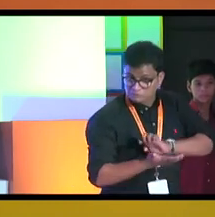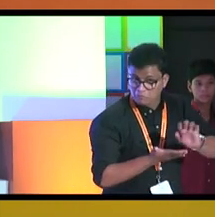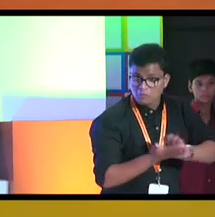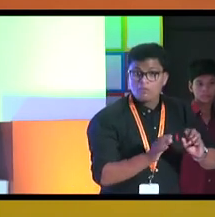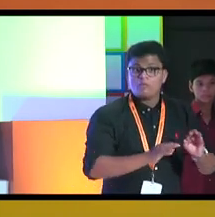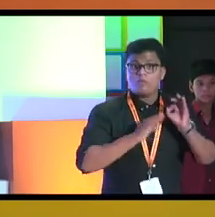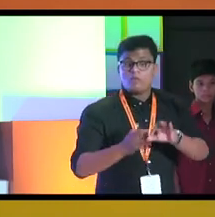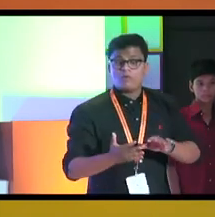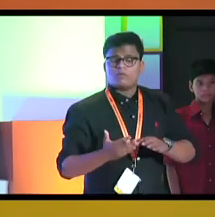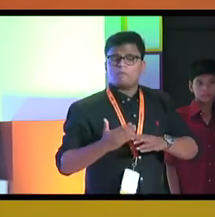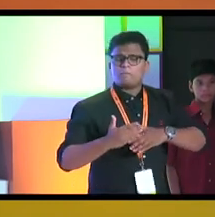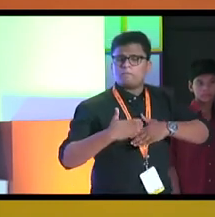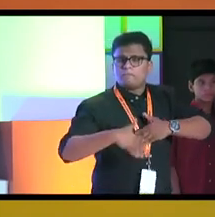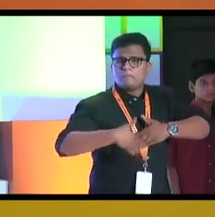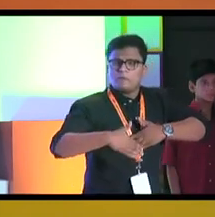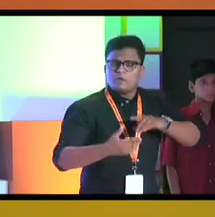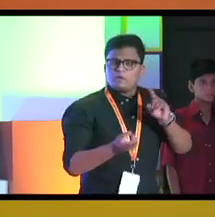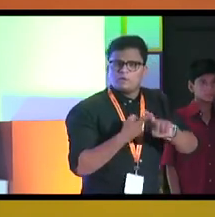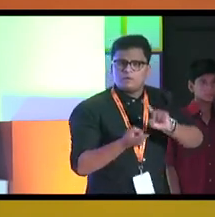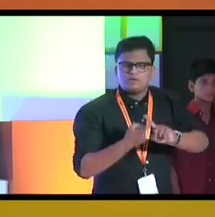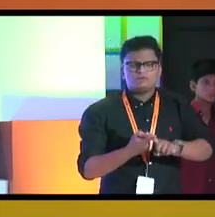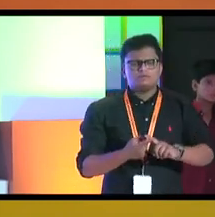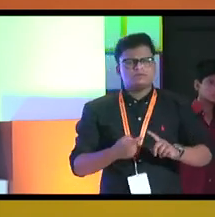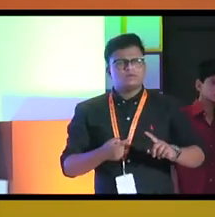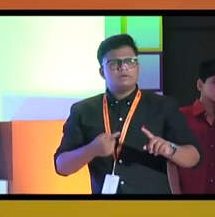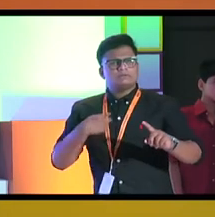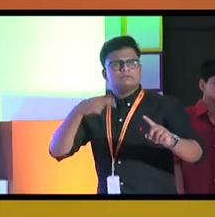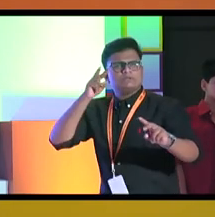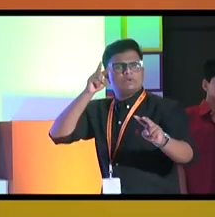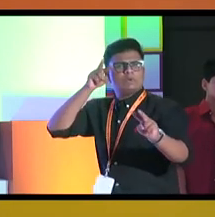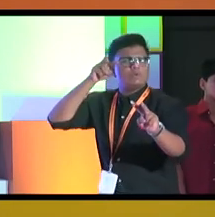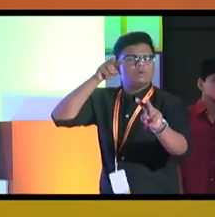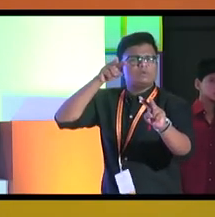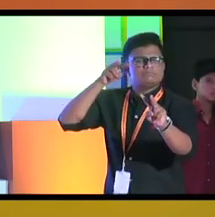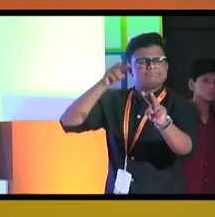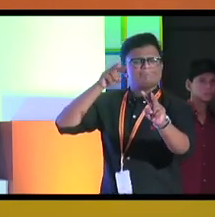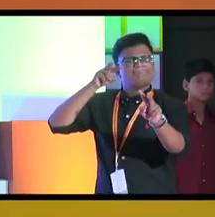what all happened? It changed our viewpoint by 180 degrees.